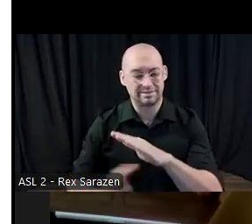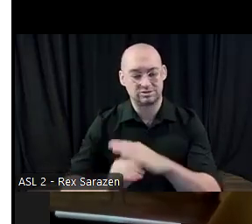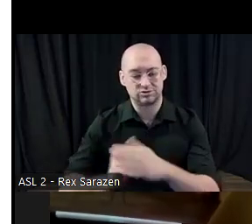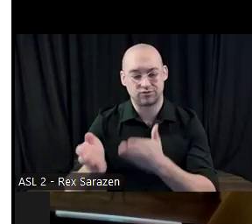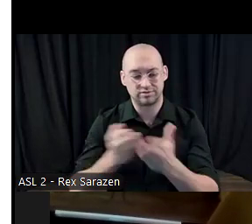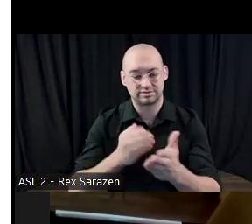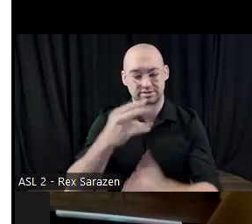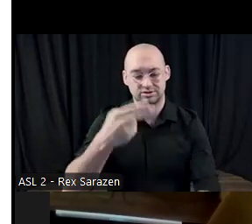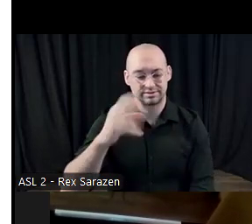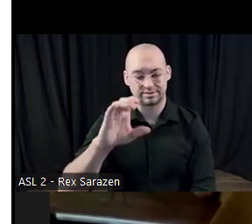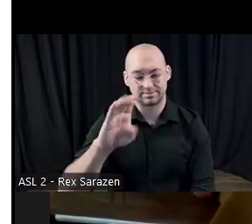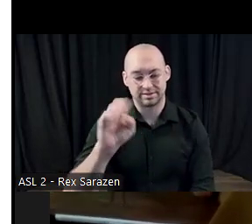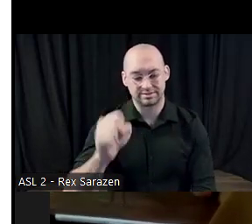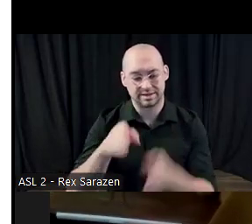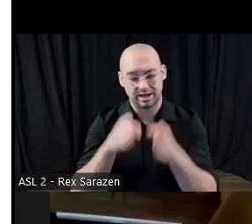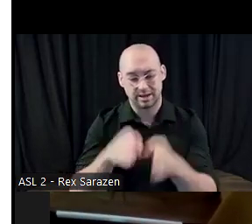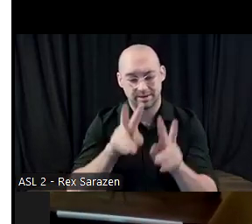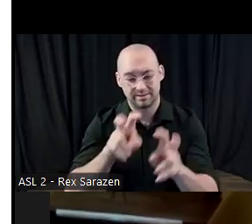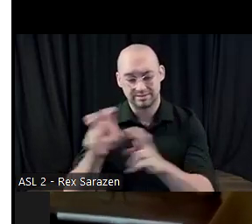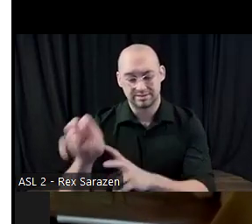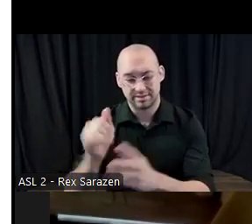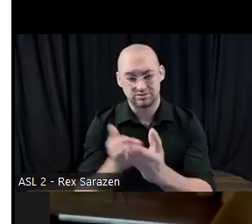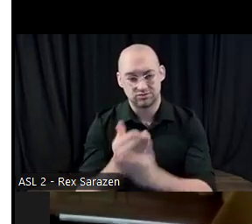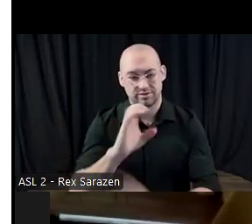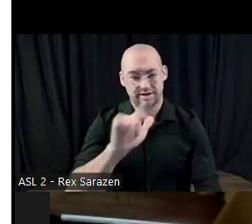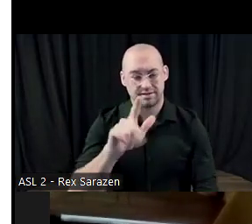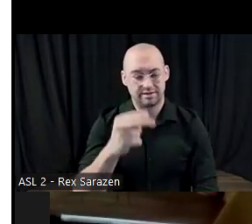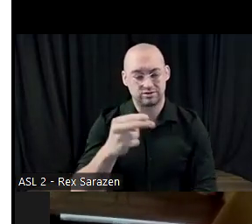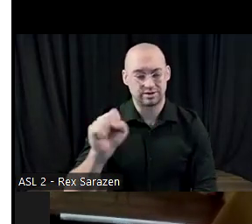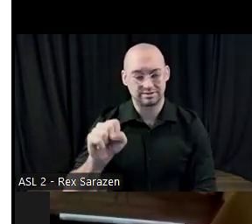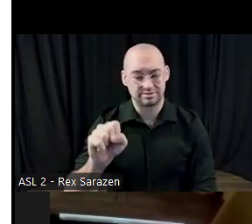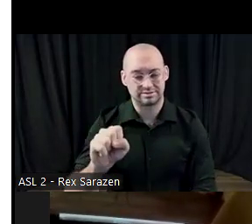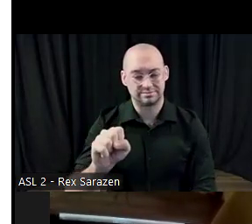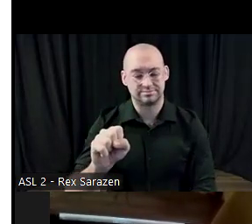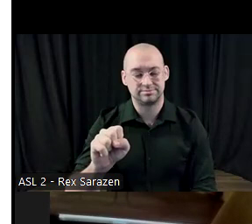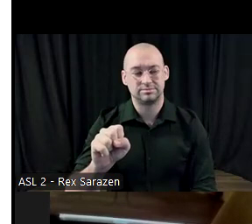Services HCBS gap analysis with Cal